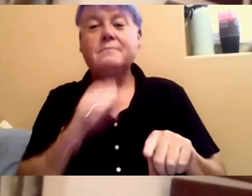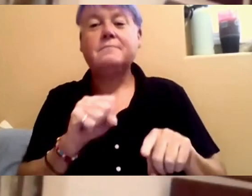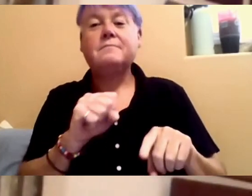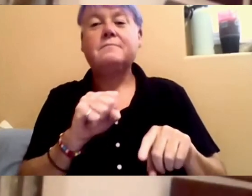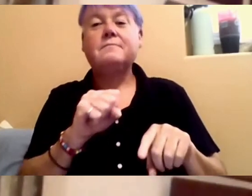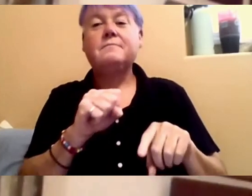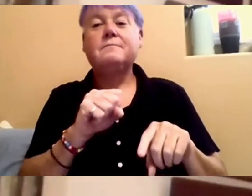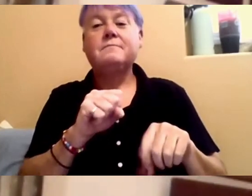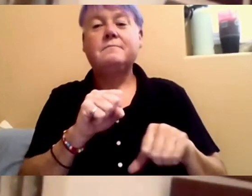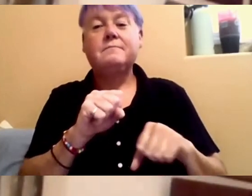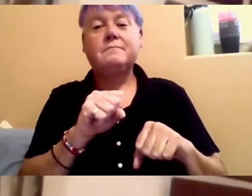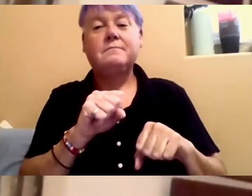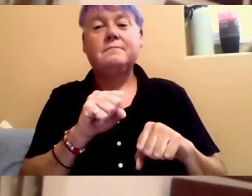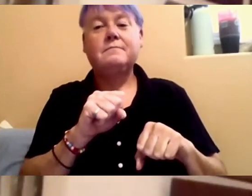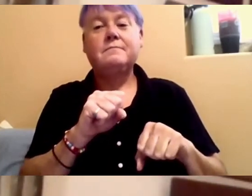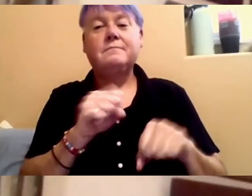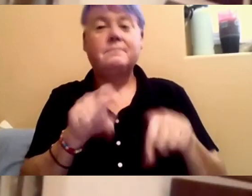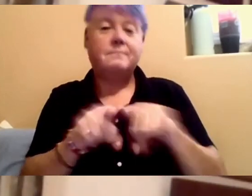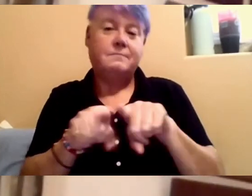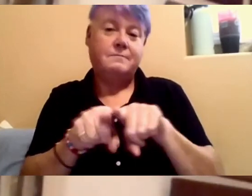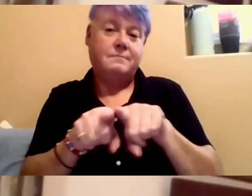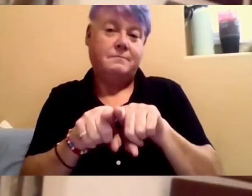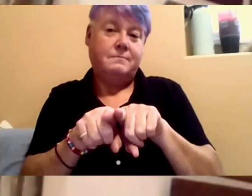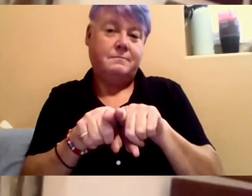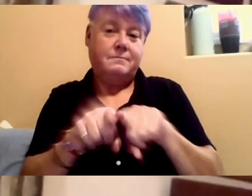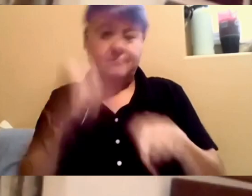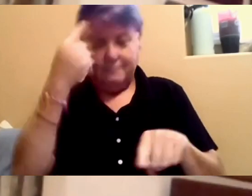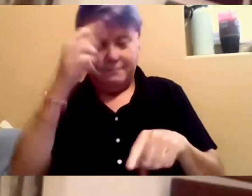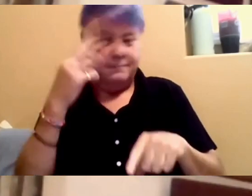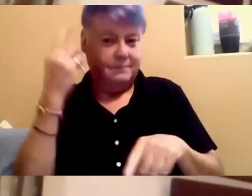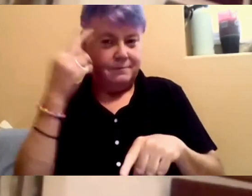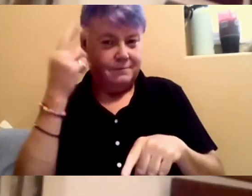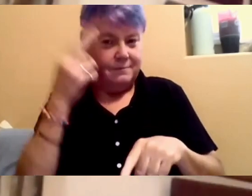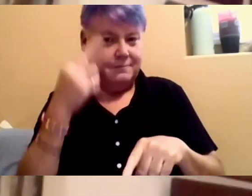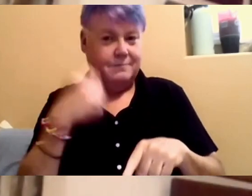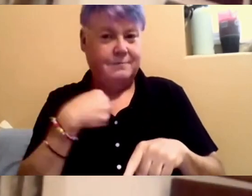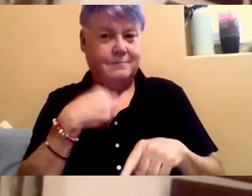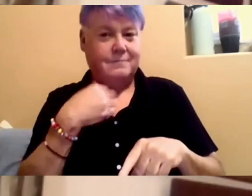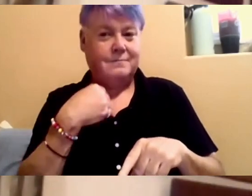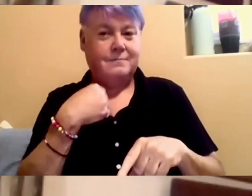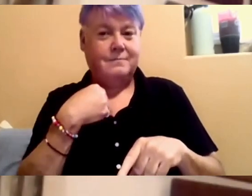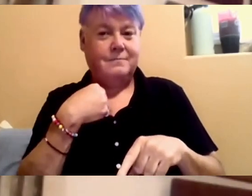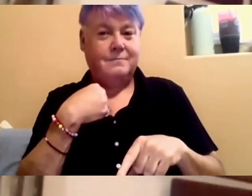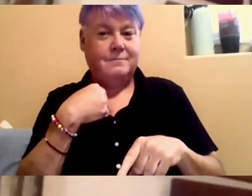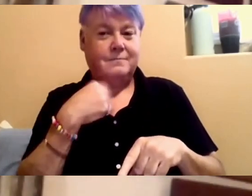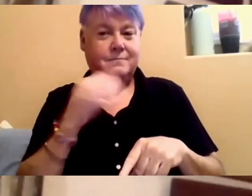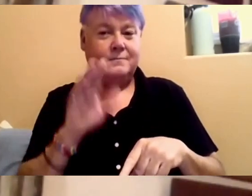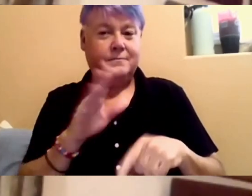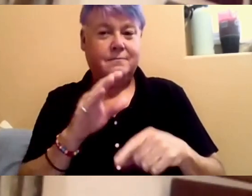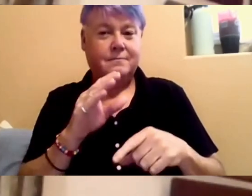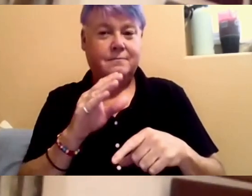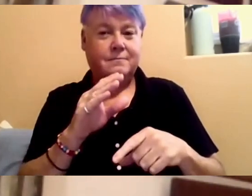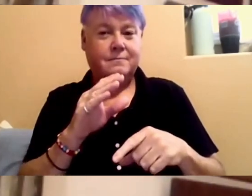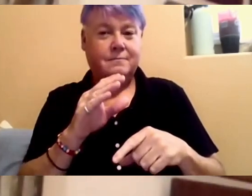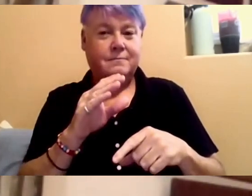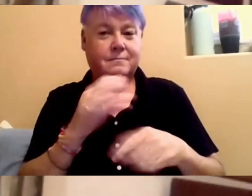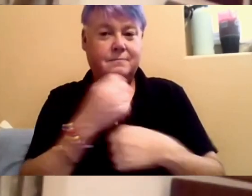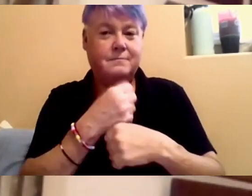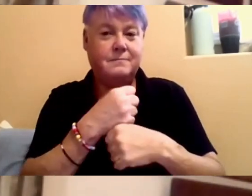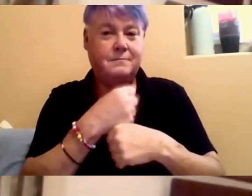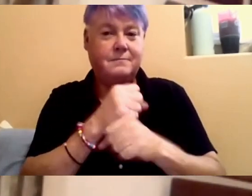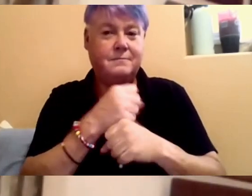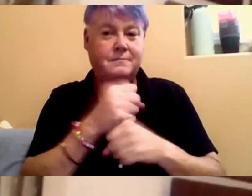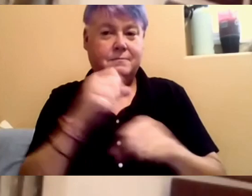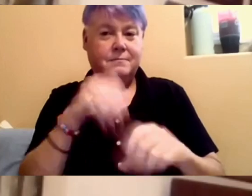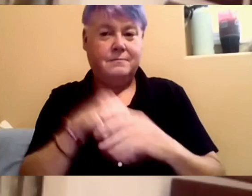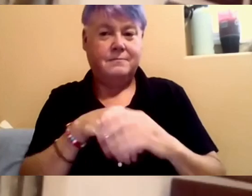Although, for complicated reasons, I had to have her born in 1900.